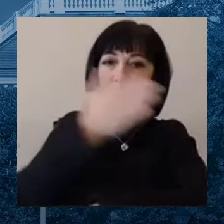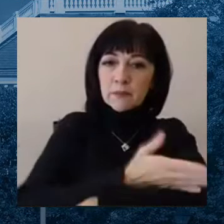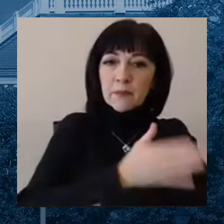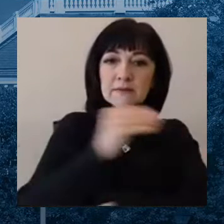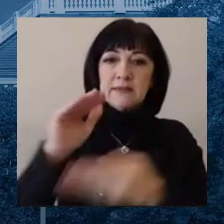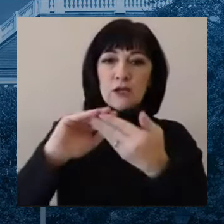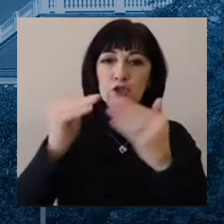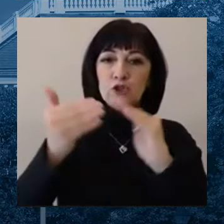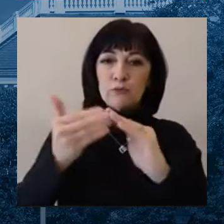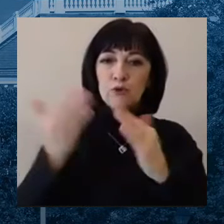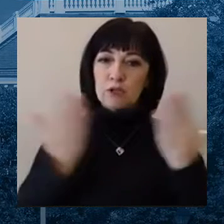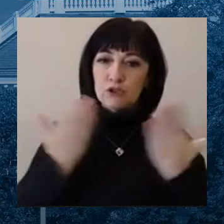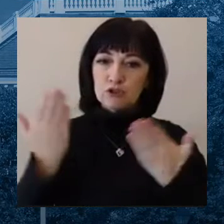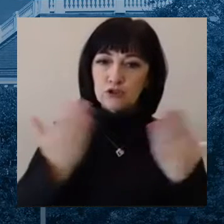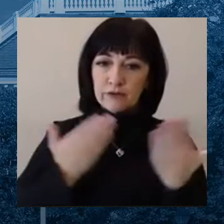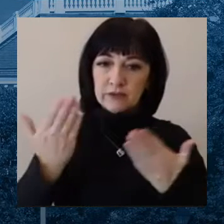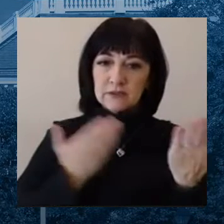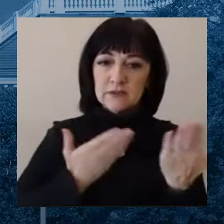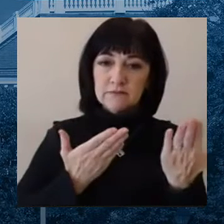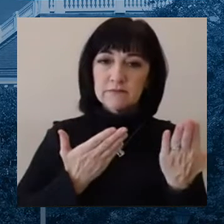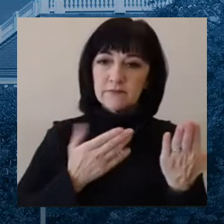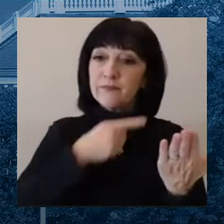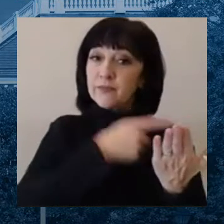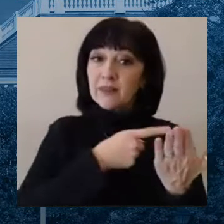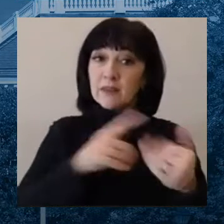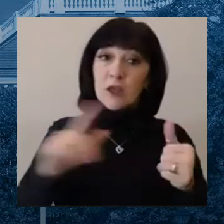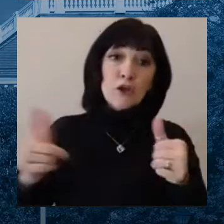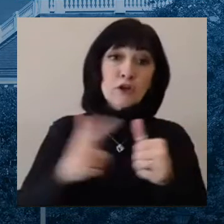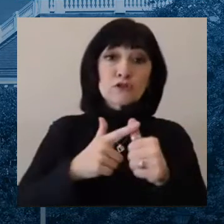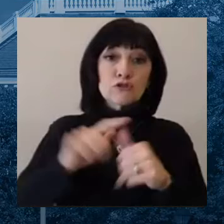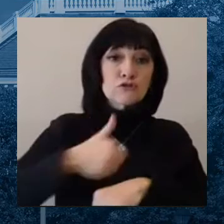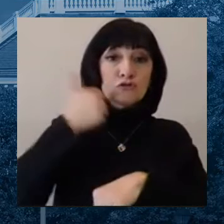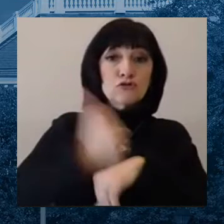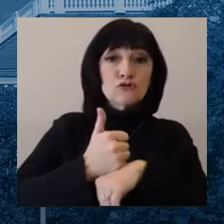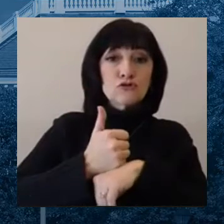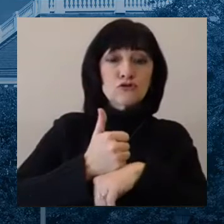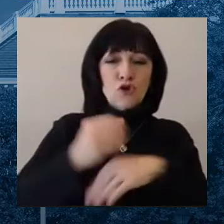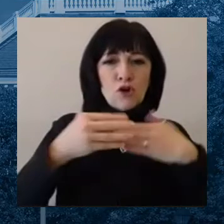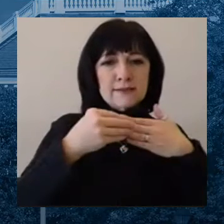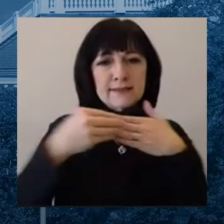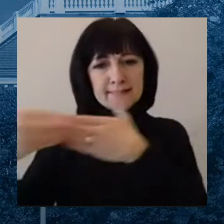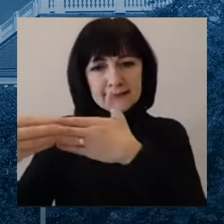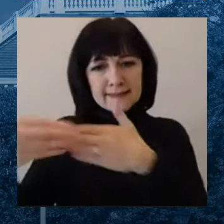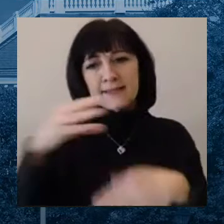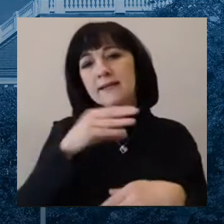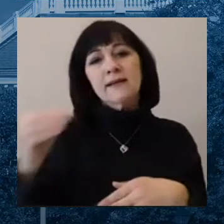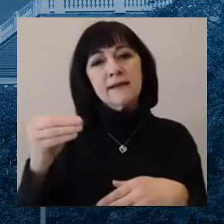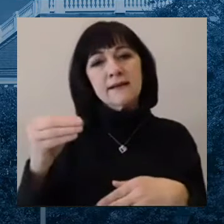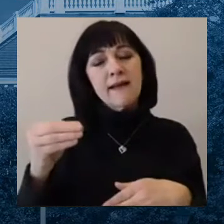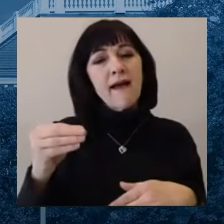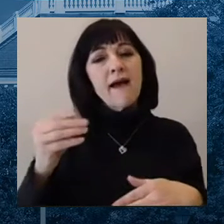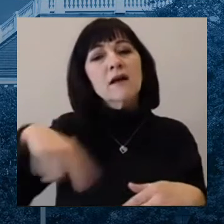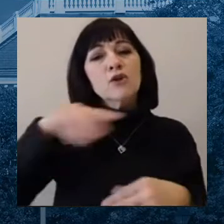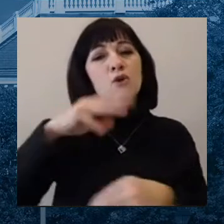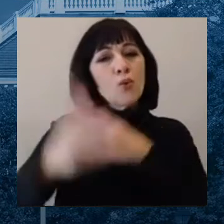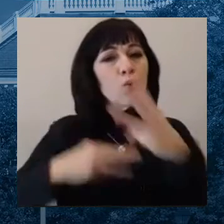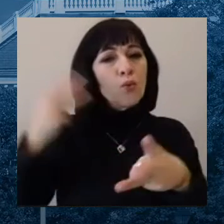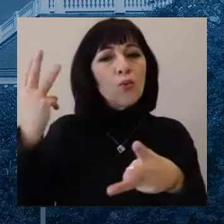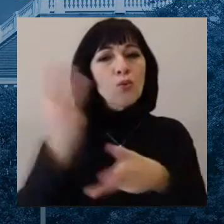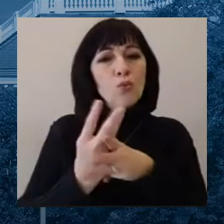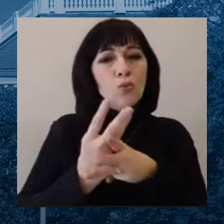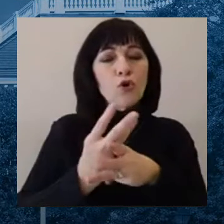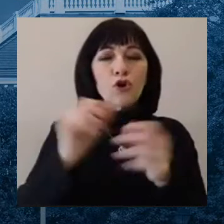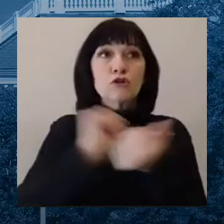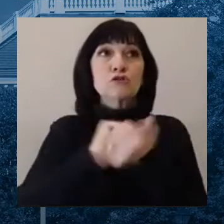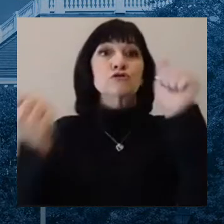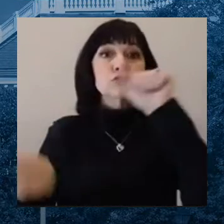community service. From pioneering work in the suffragette movement to momentous efforts in the civil rights era, and